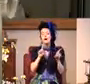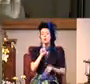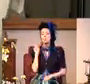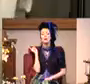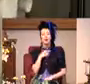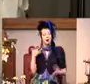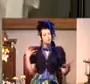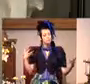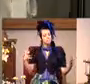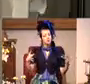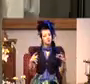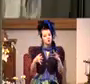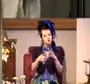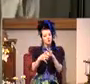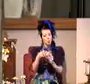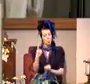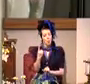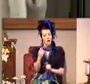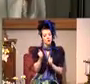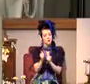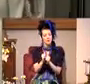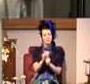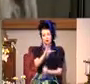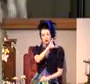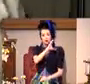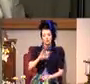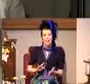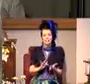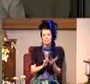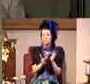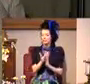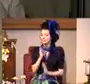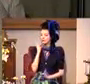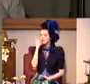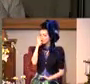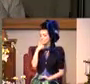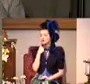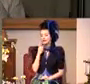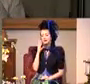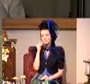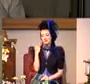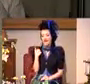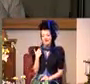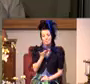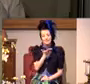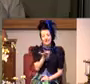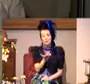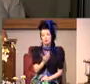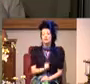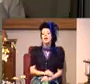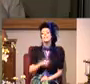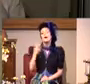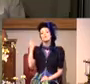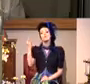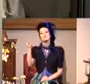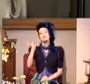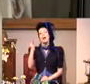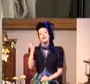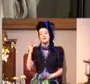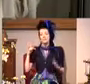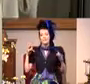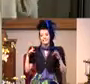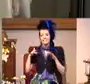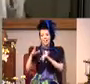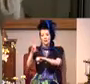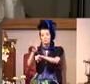in Christ Jesus, and how moving it was to have them in our sanctuary. And then on Friday, gathering here at 7 o'clock